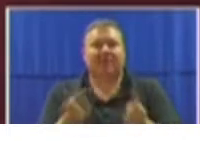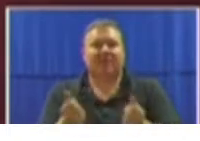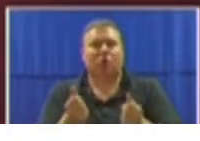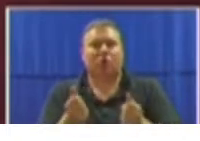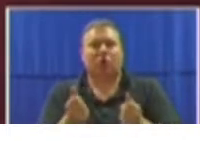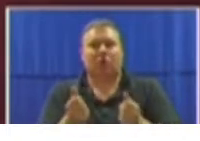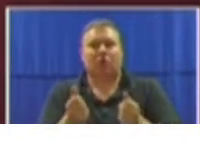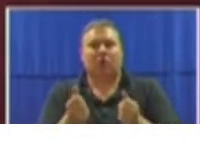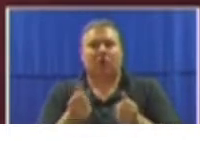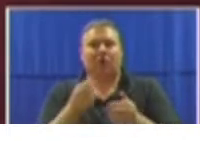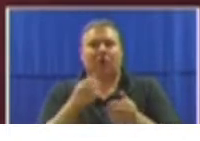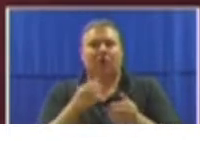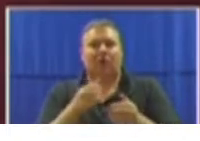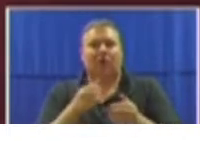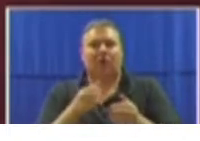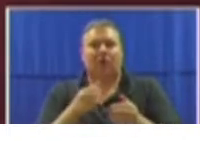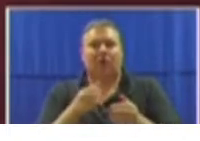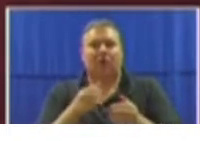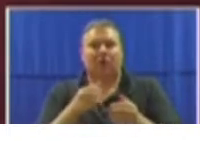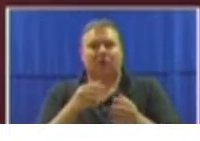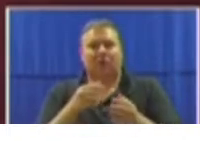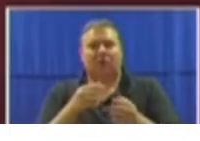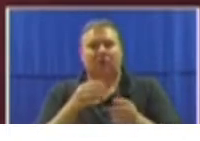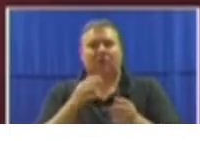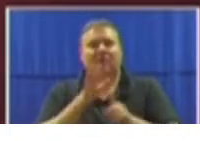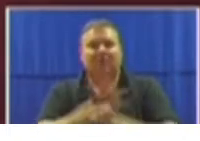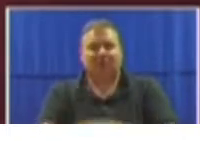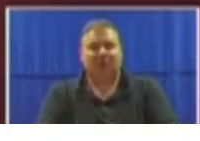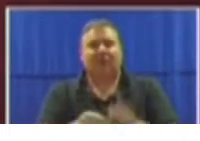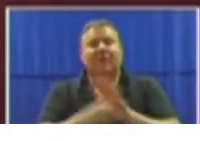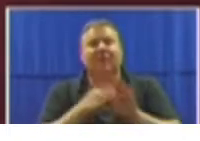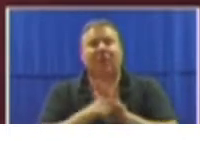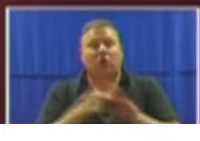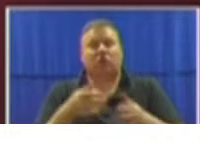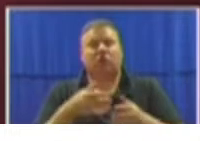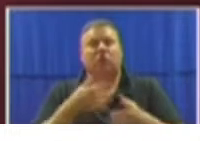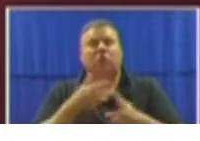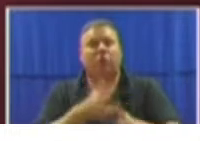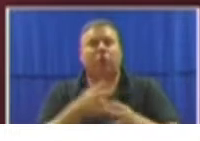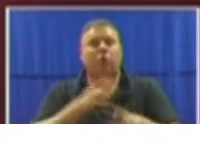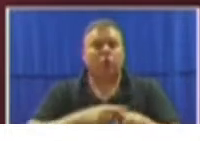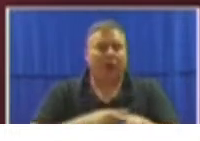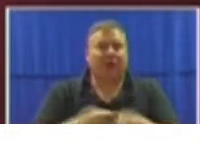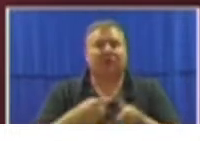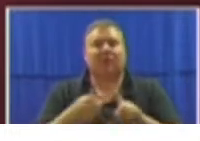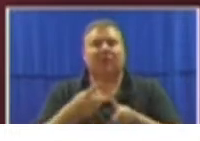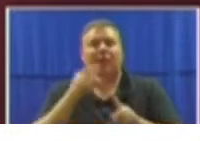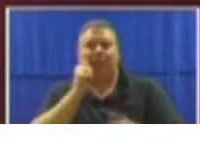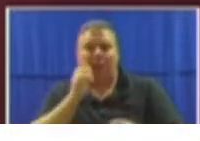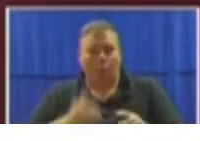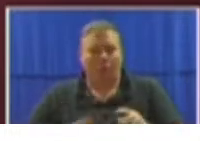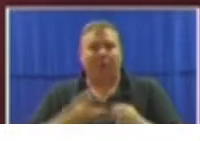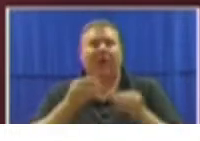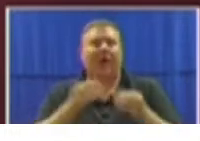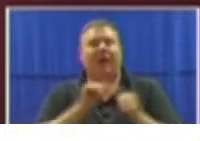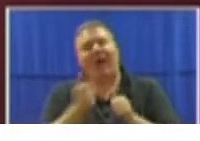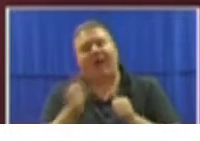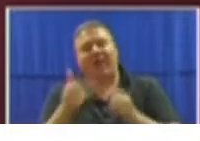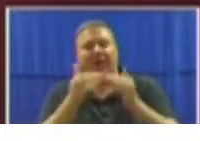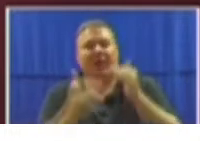disadvantage based on race, gender, class, and other grounds of inequality. I therefore wish to